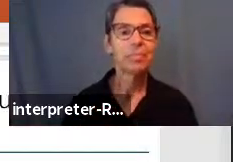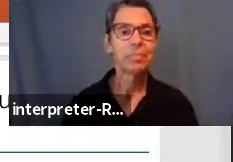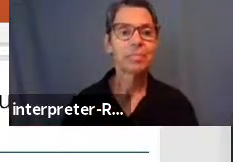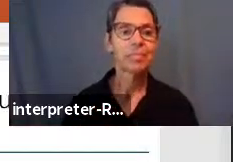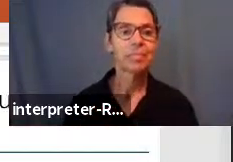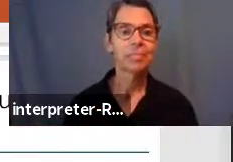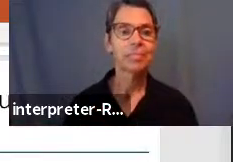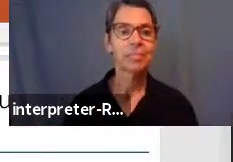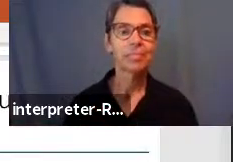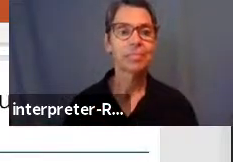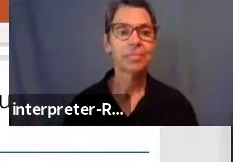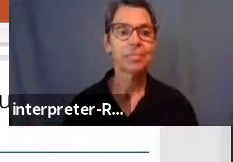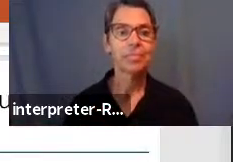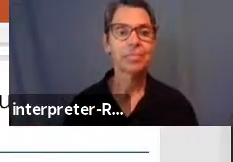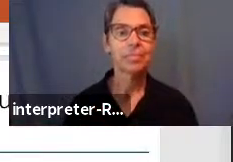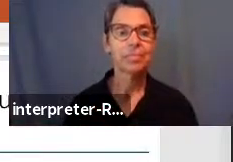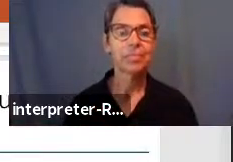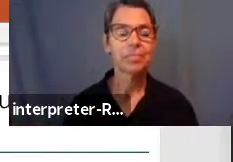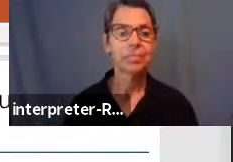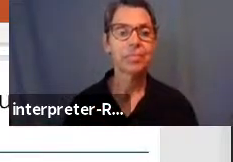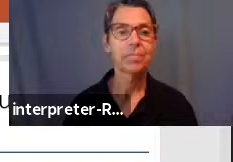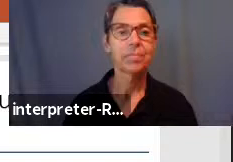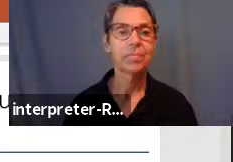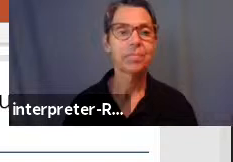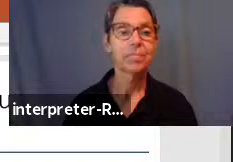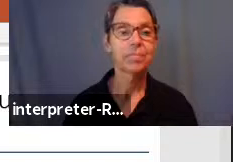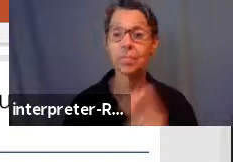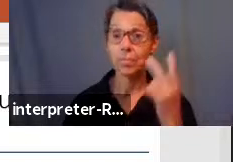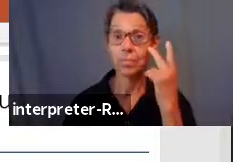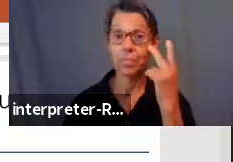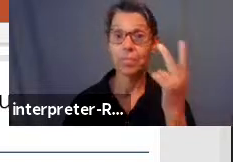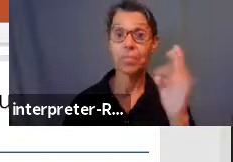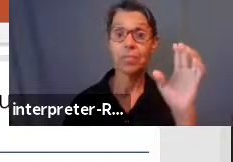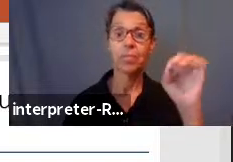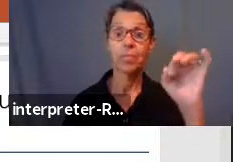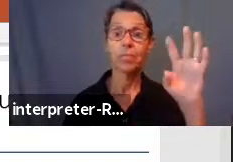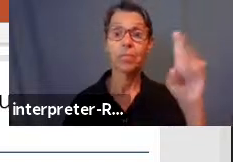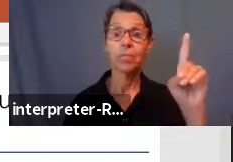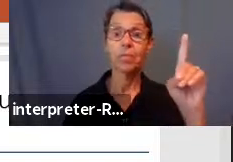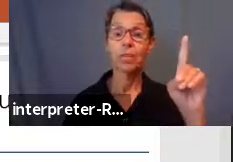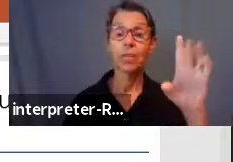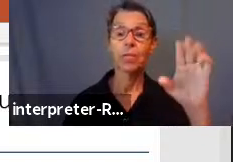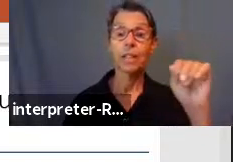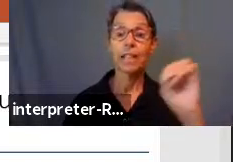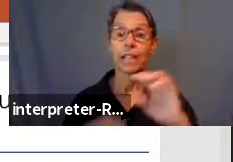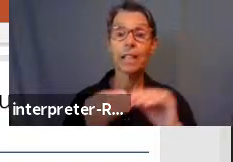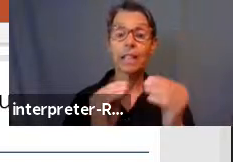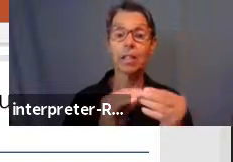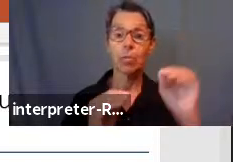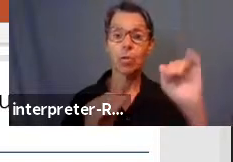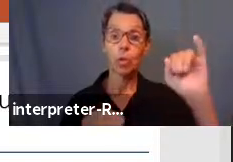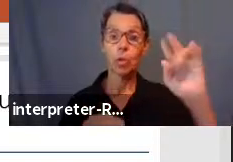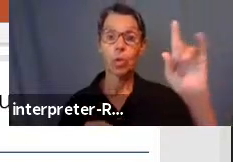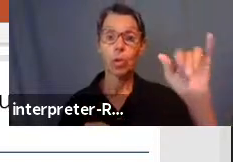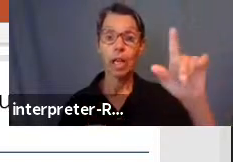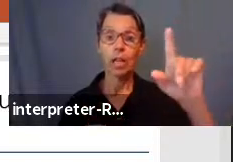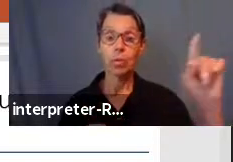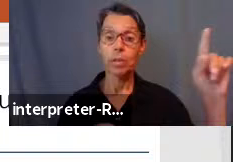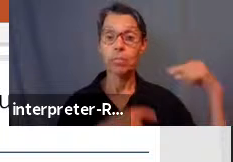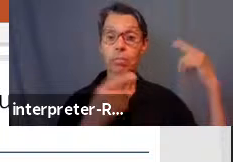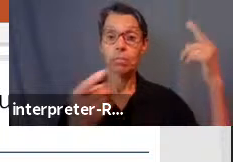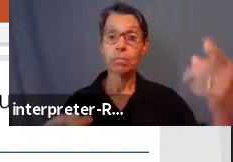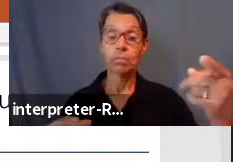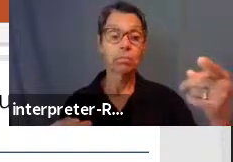Okay, so this slide shows COVID case numbers since July of 2020. And you can see the blue line